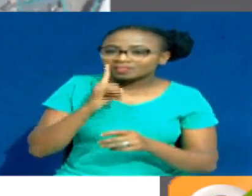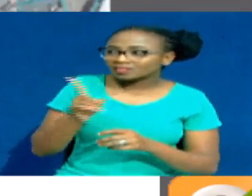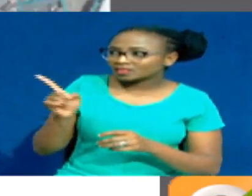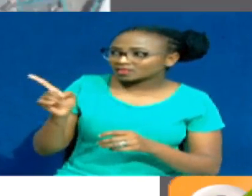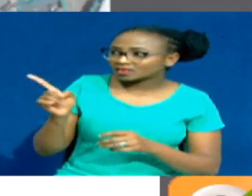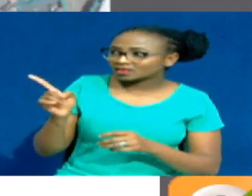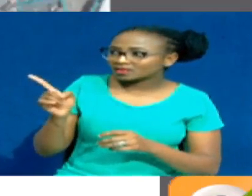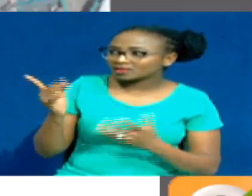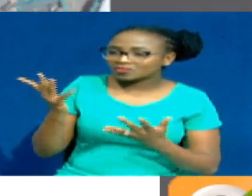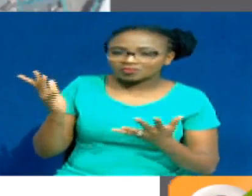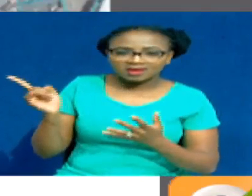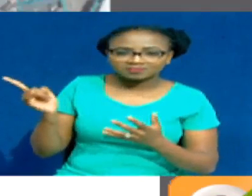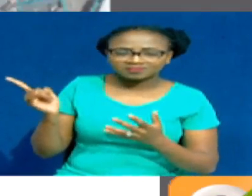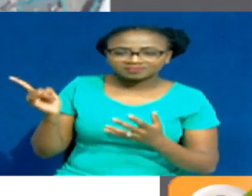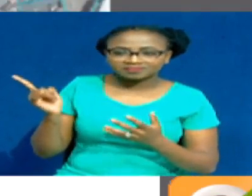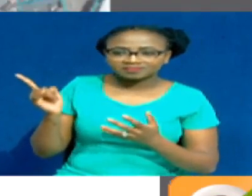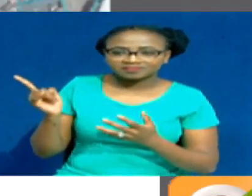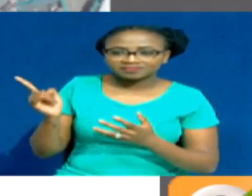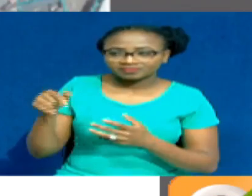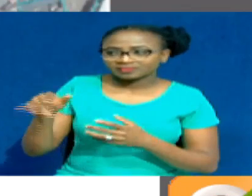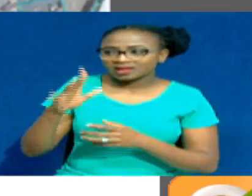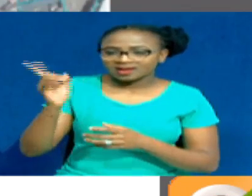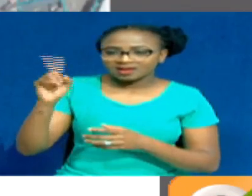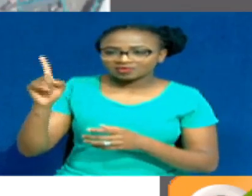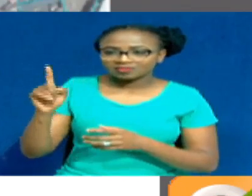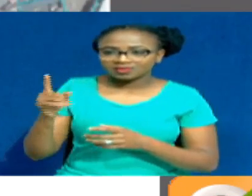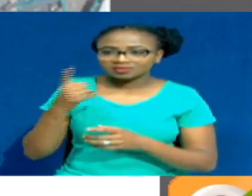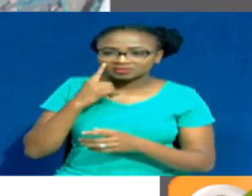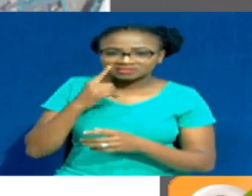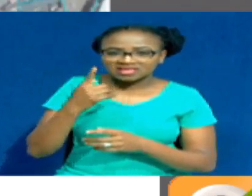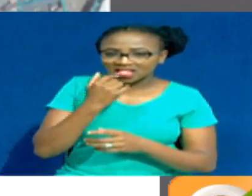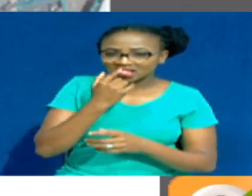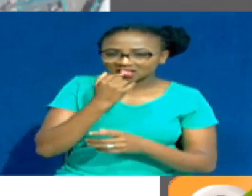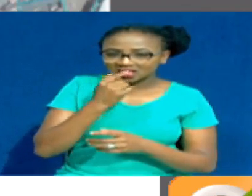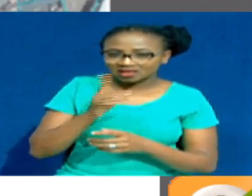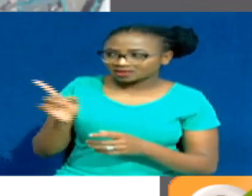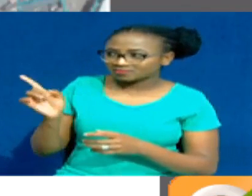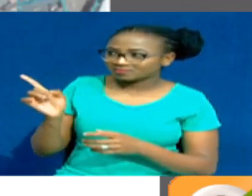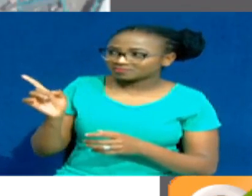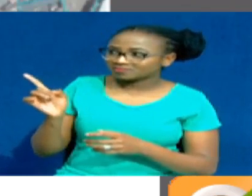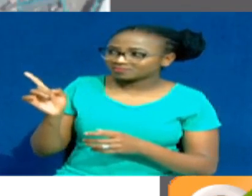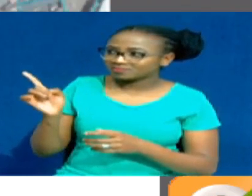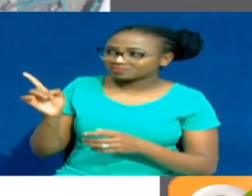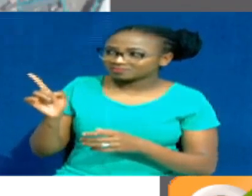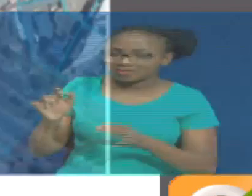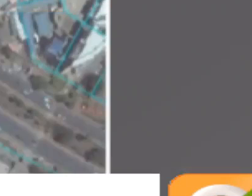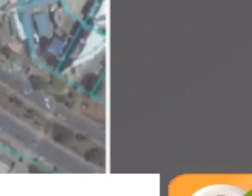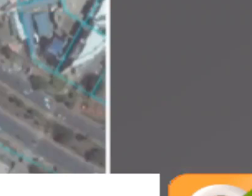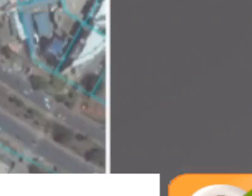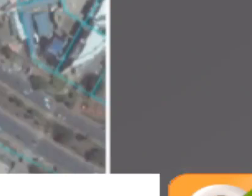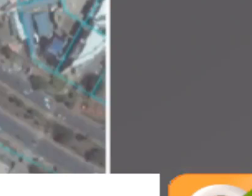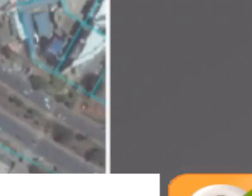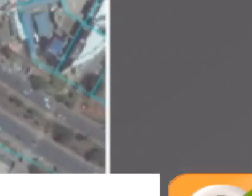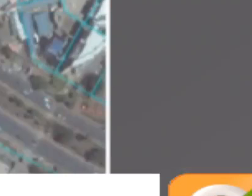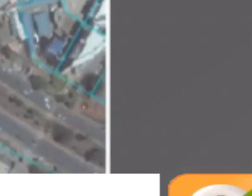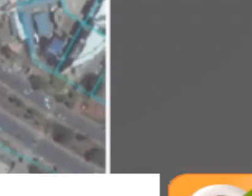what it looks like. It's one of the interchanges in Nairobi, and the parcels, the drawings in red, those are land parcels. We have overlaid with